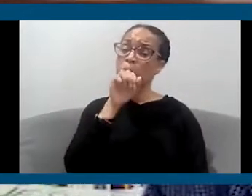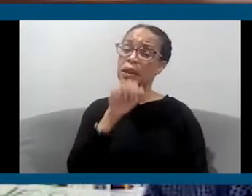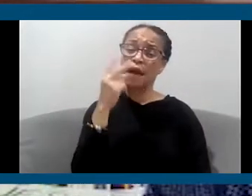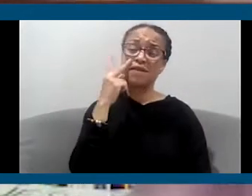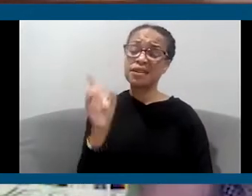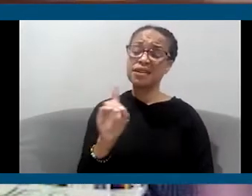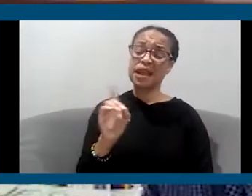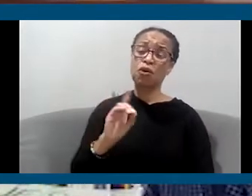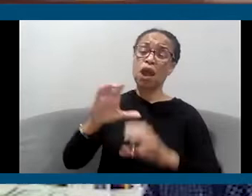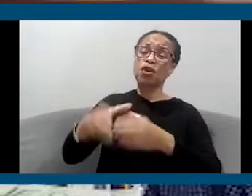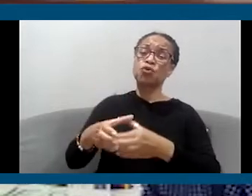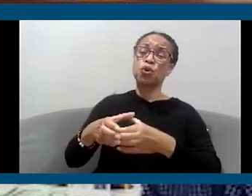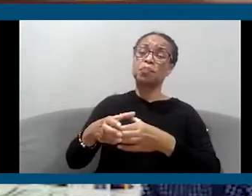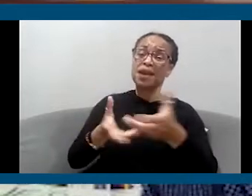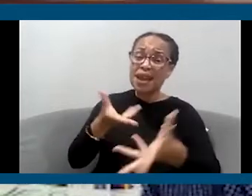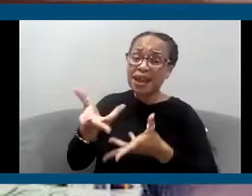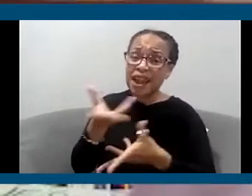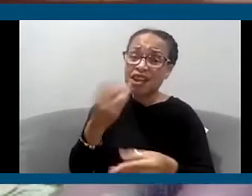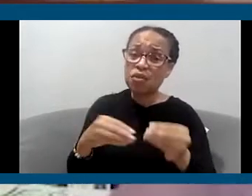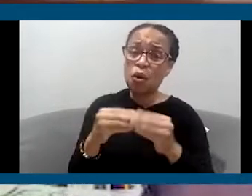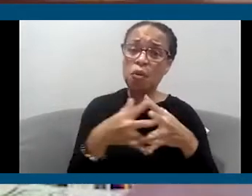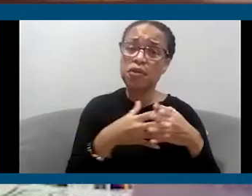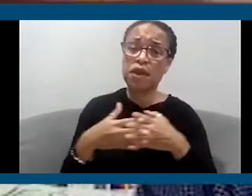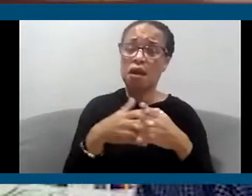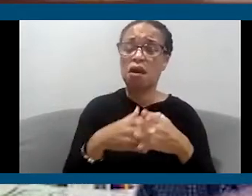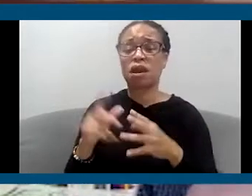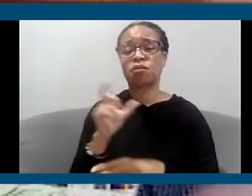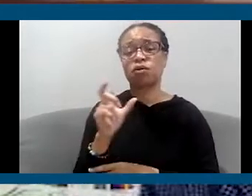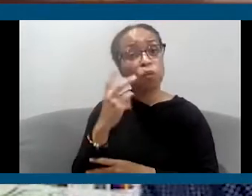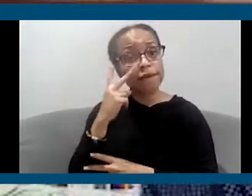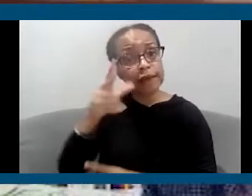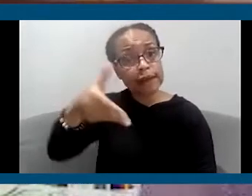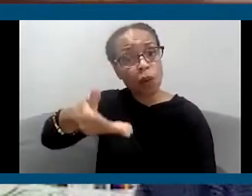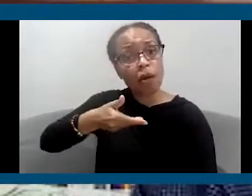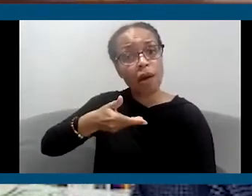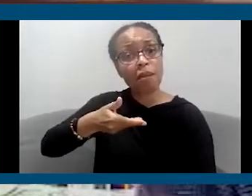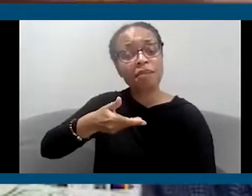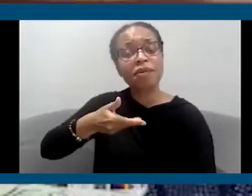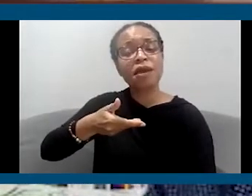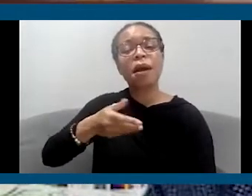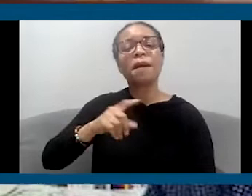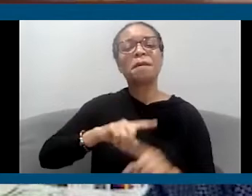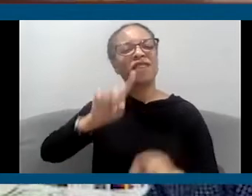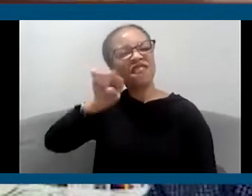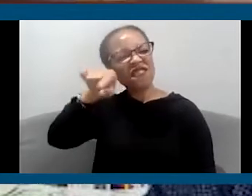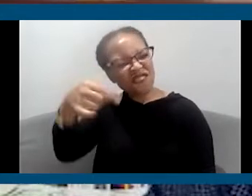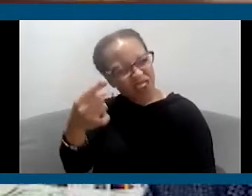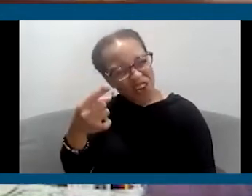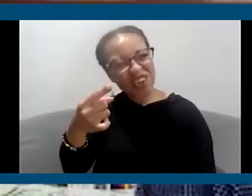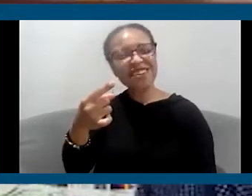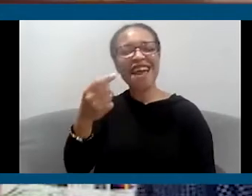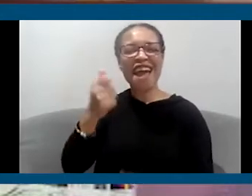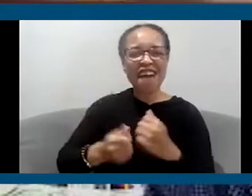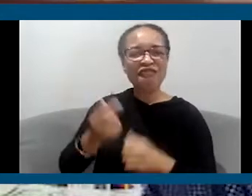more with American Muslims. We've seen a welcome. That's why we see the first Muslim ever elected to Congress was